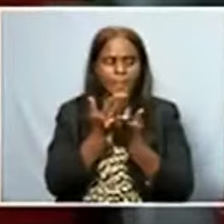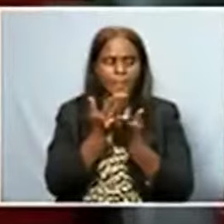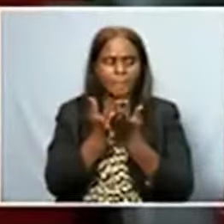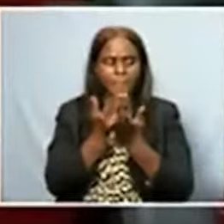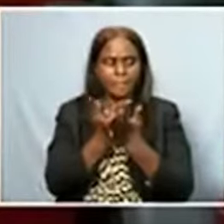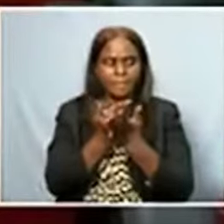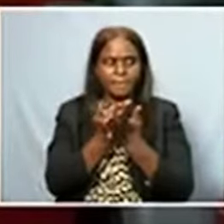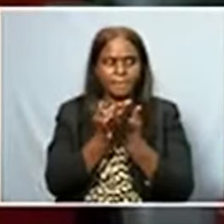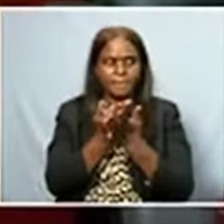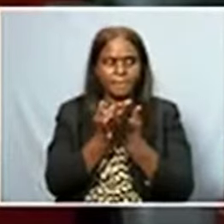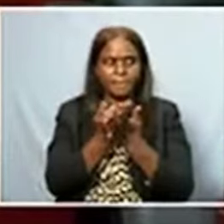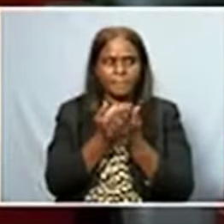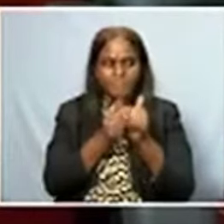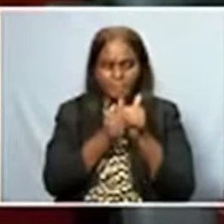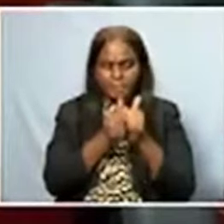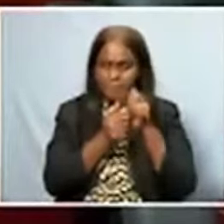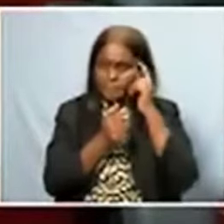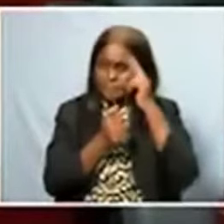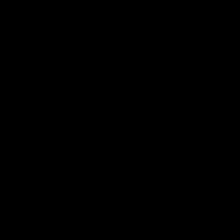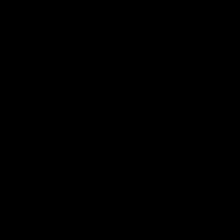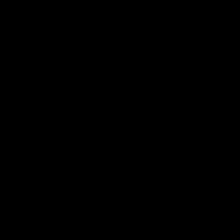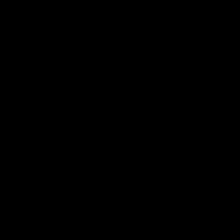proposal on the following grounds.